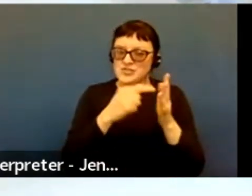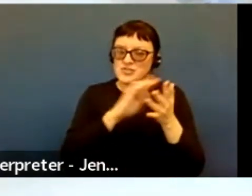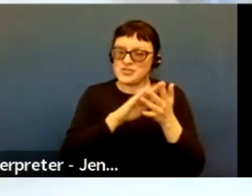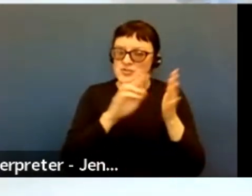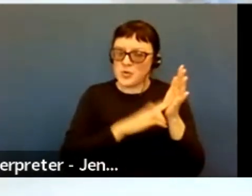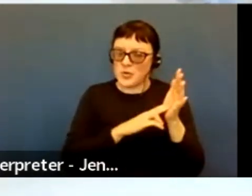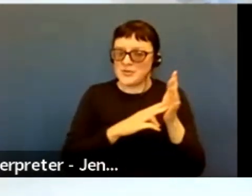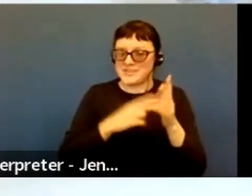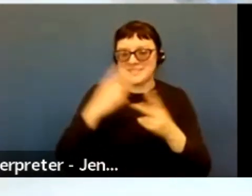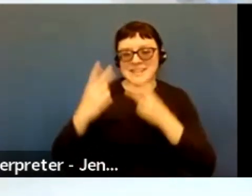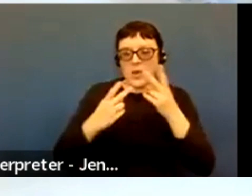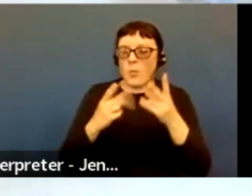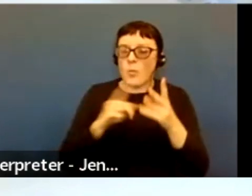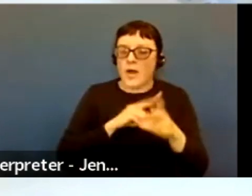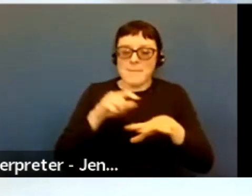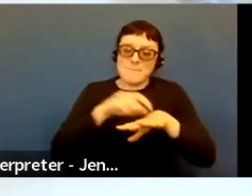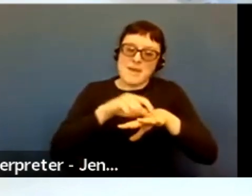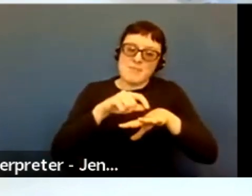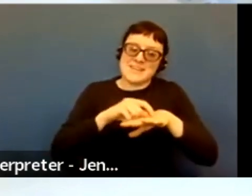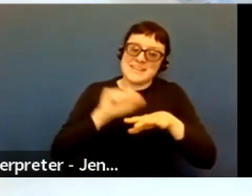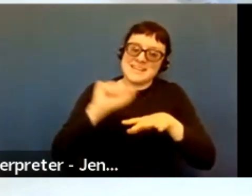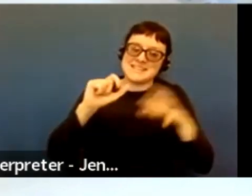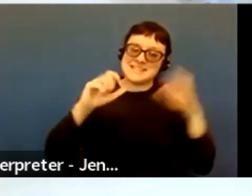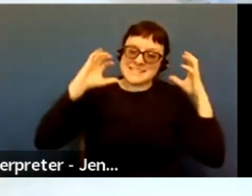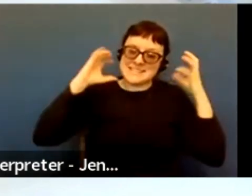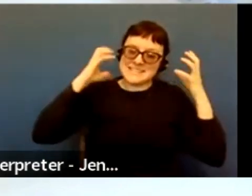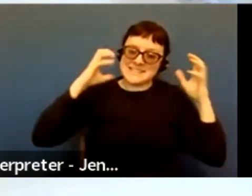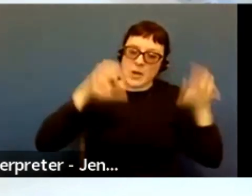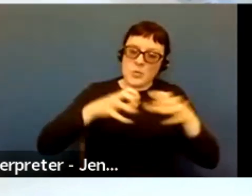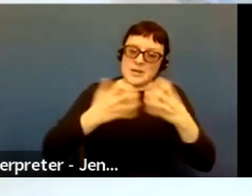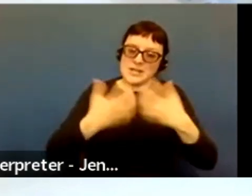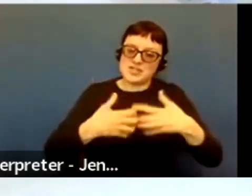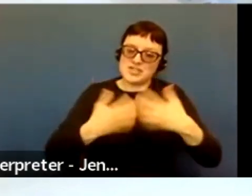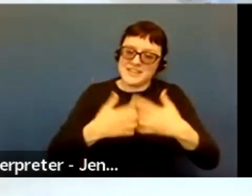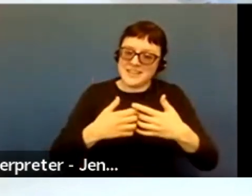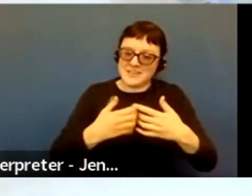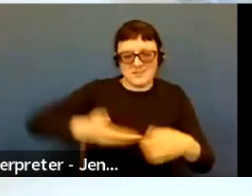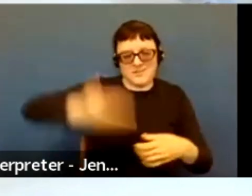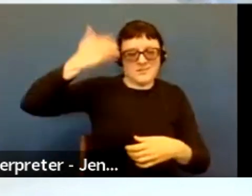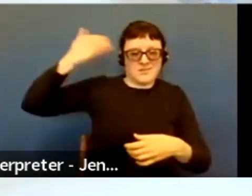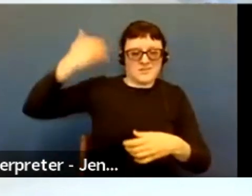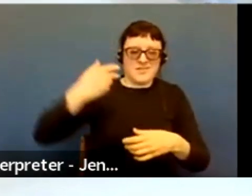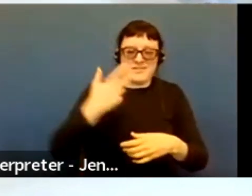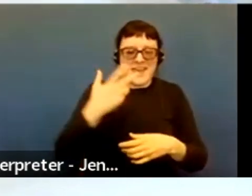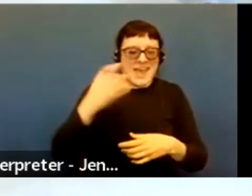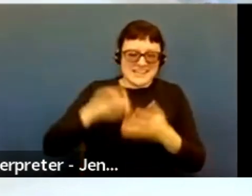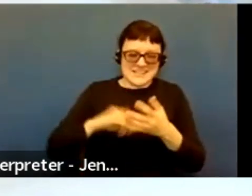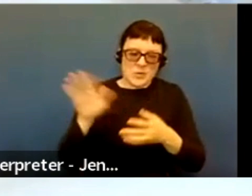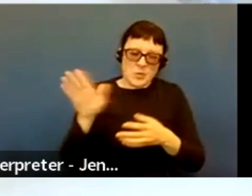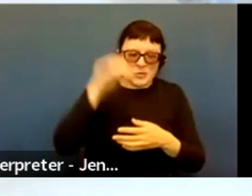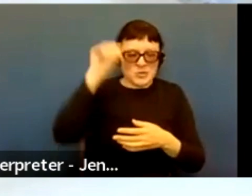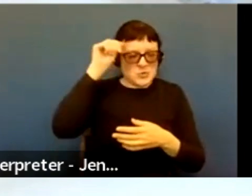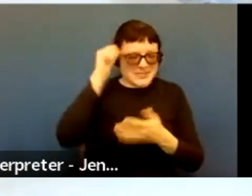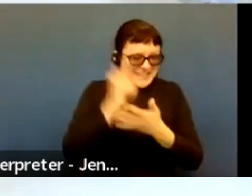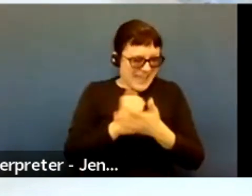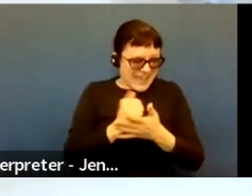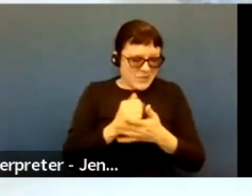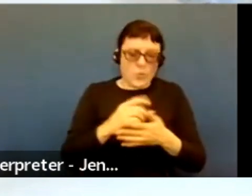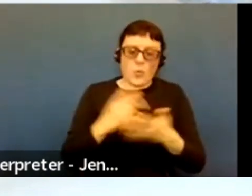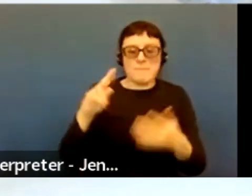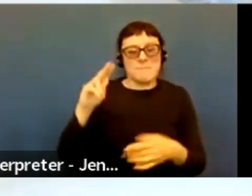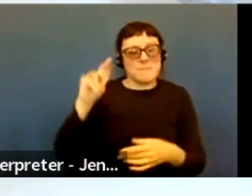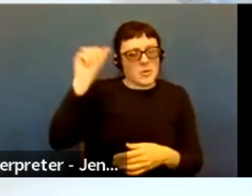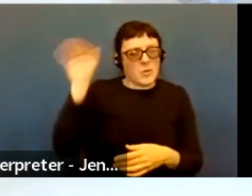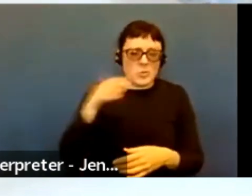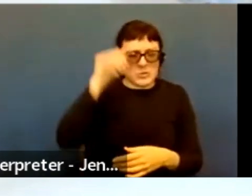was, his sound engineer, back in the 80s, when everyone more or less knew he was gay and he was more or less out as bisexual?